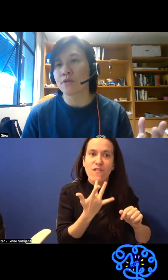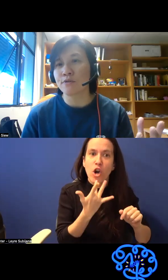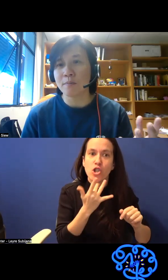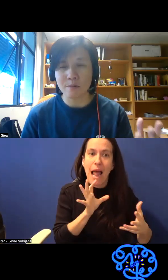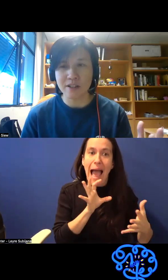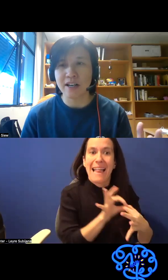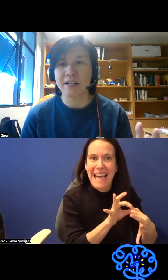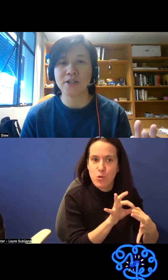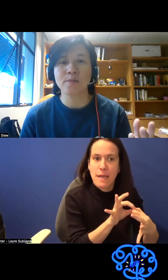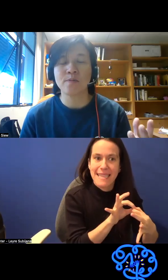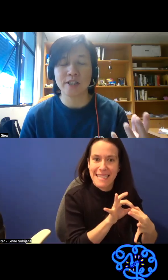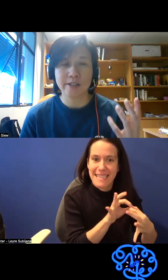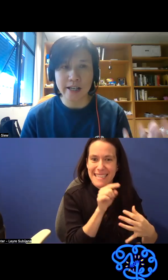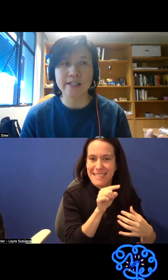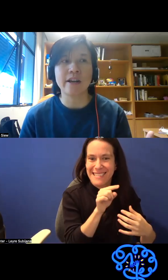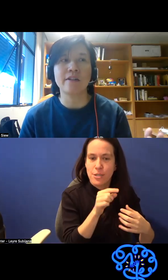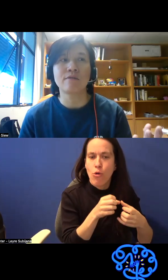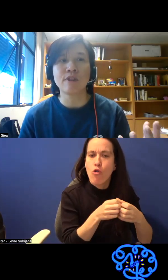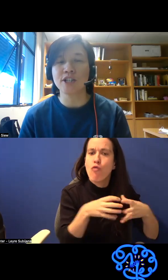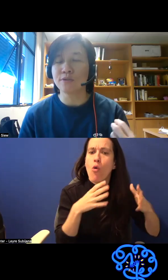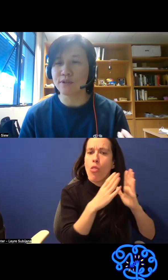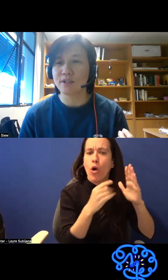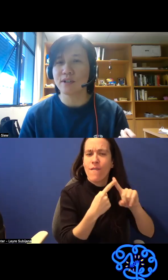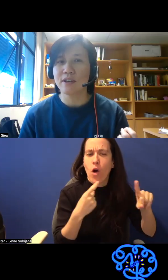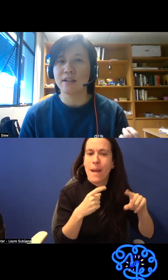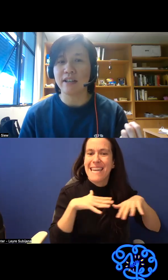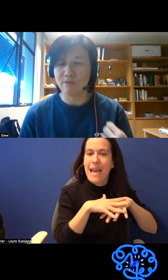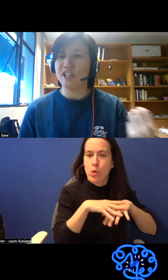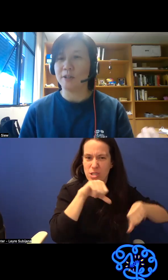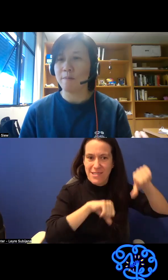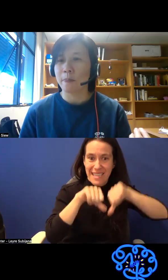growth model from network science, which says that rich nodes